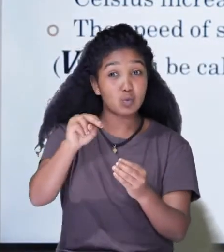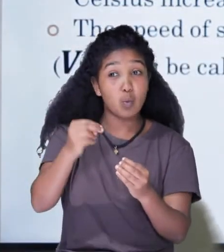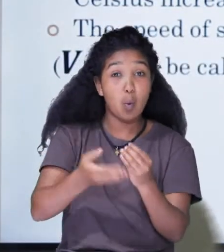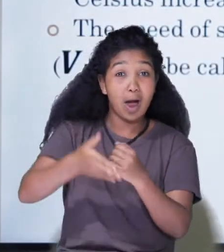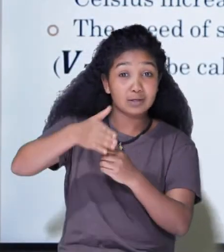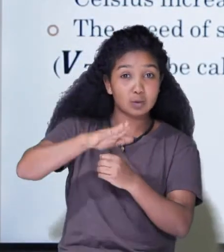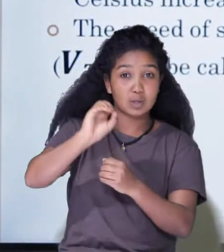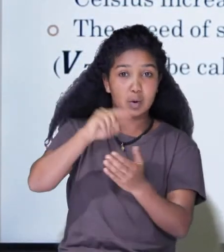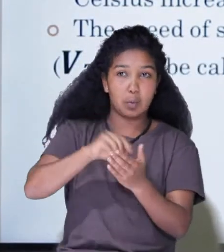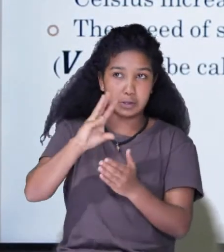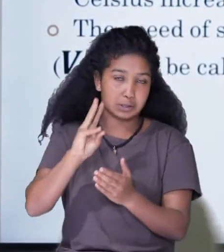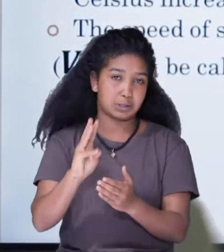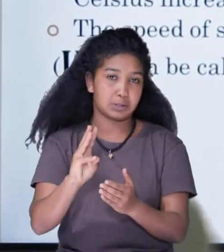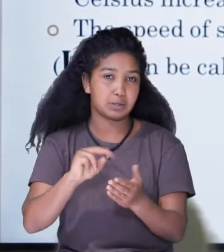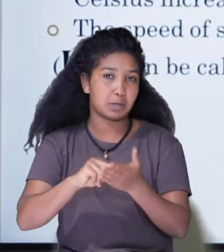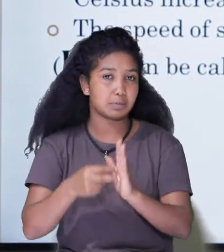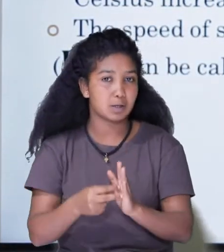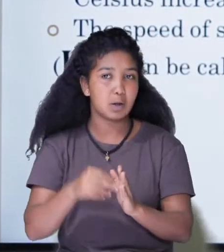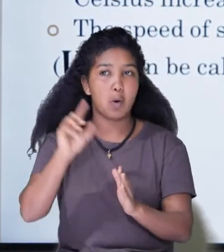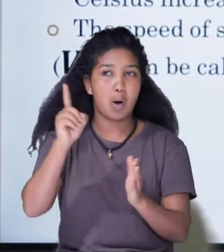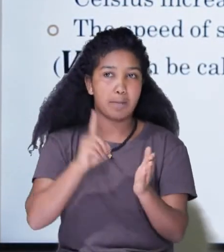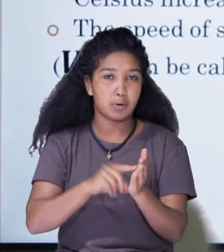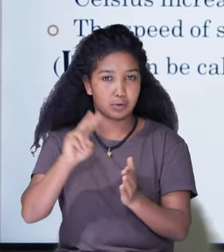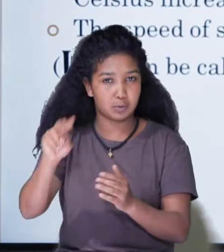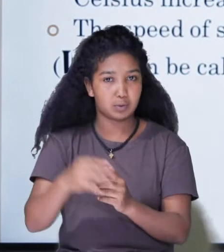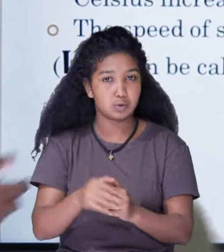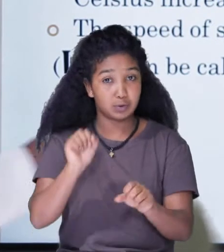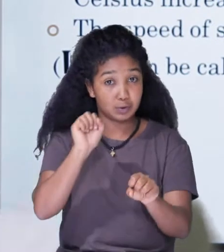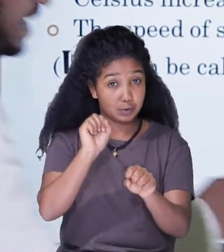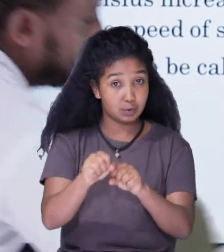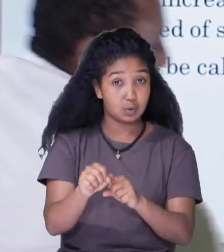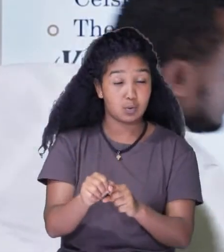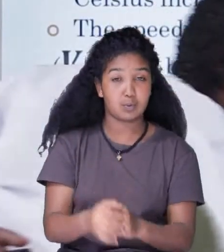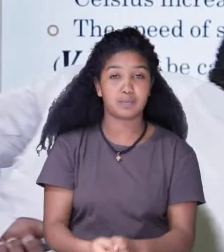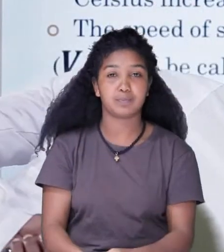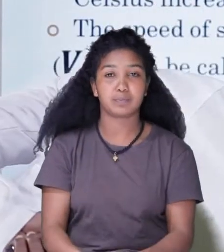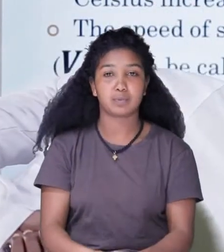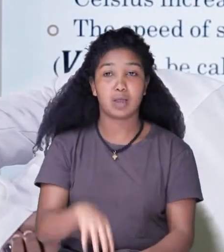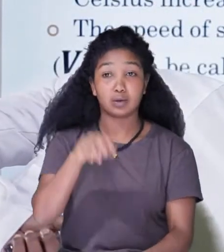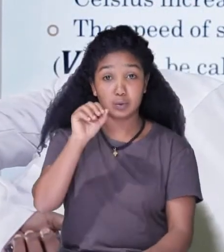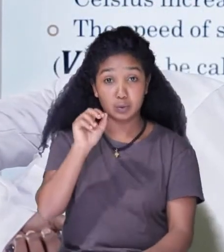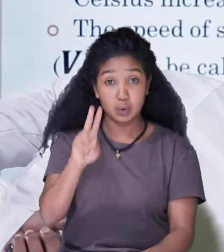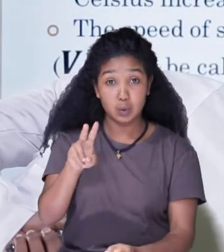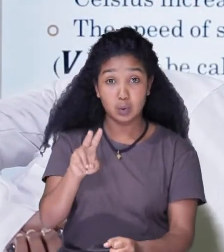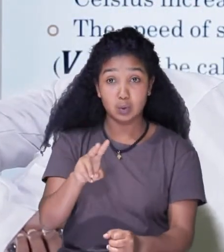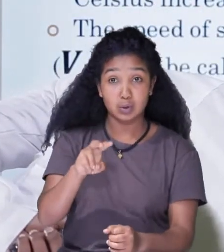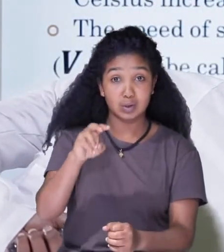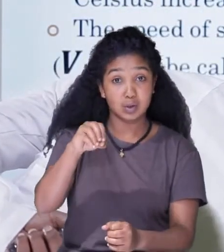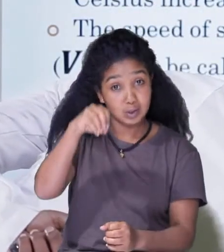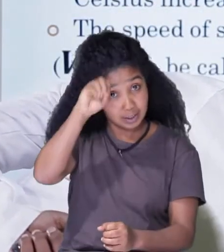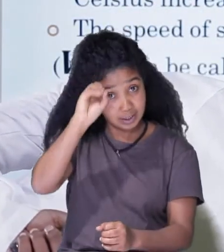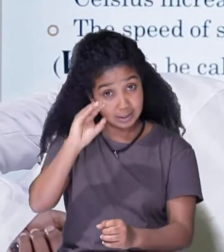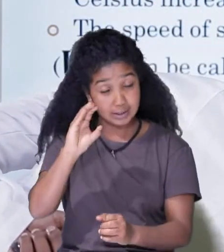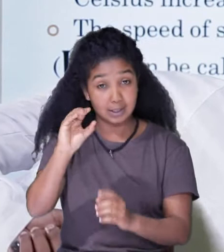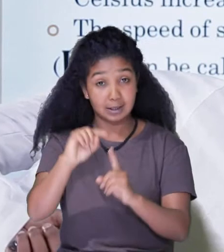of 0.6, that is 1.2. So at 2 degrees centigrade,